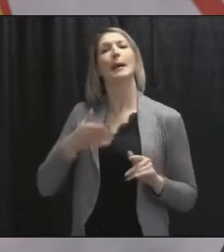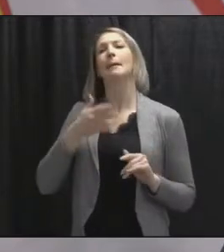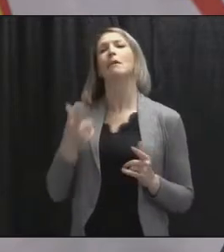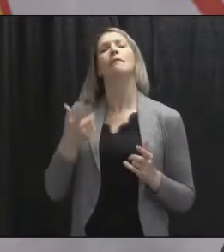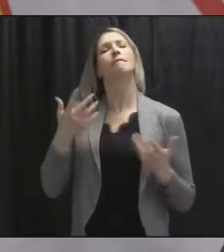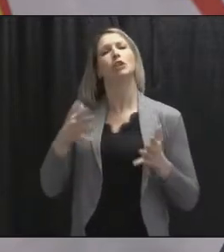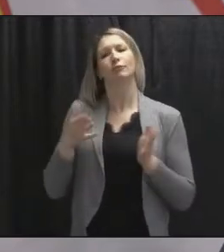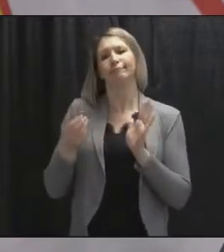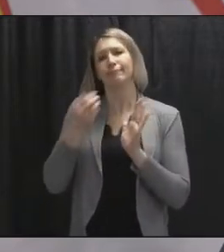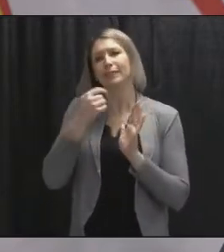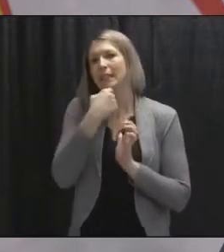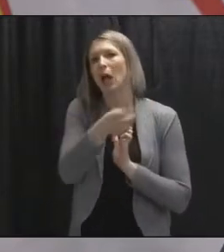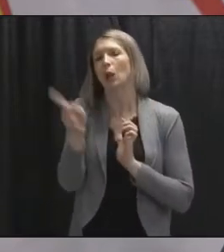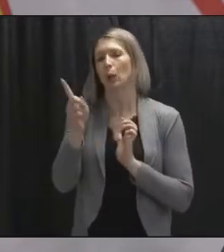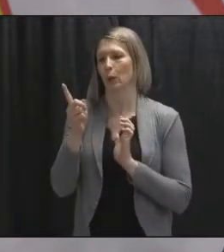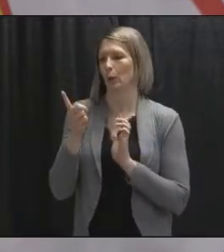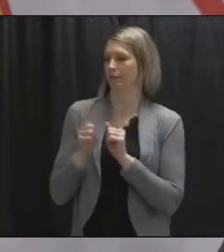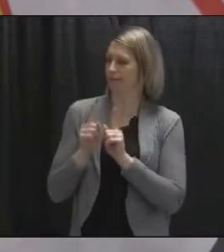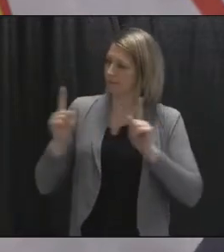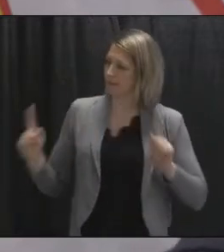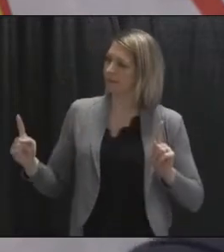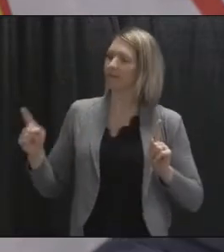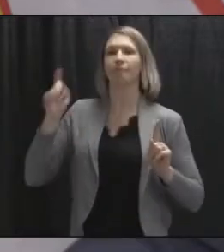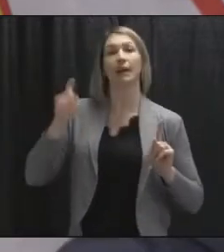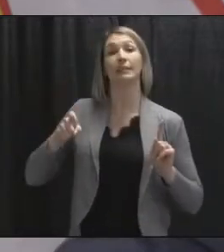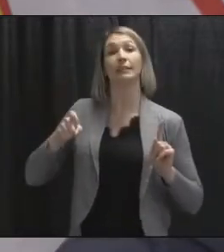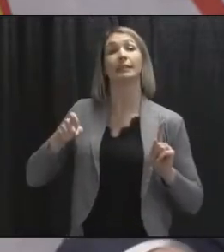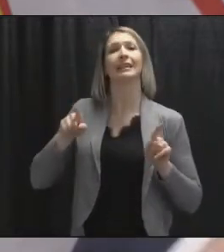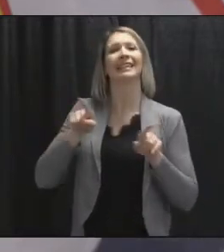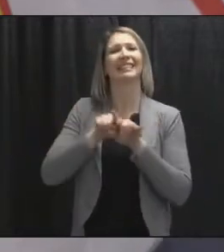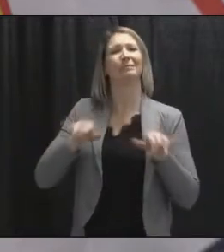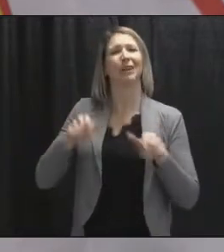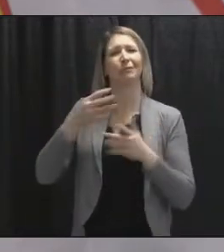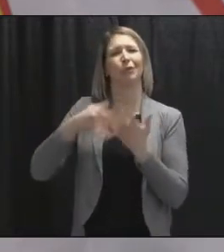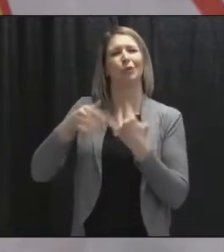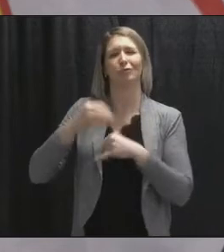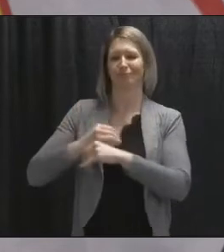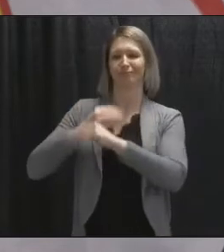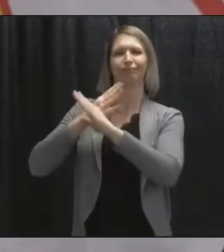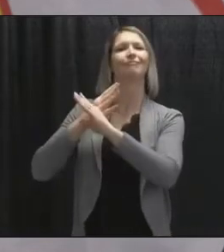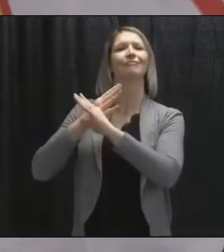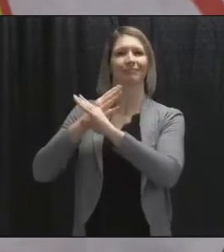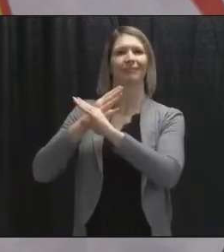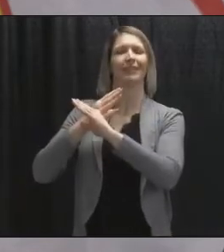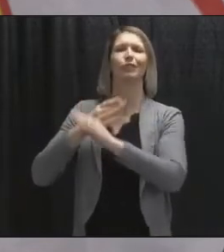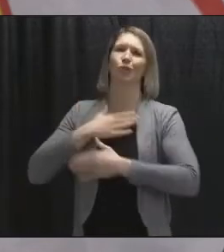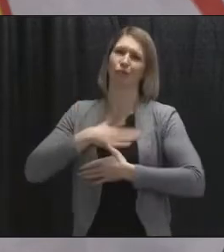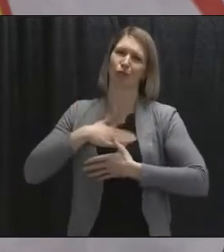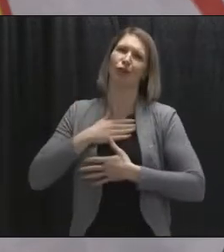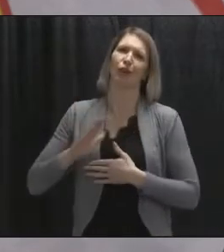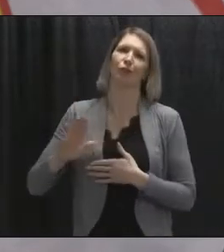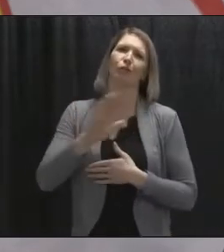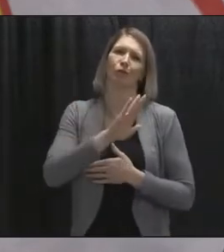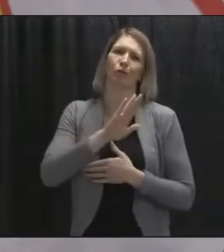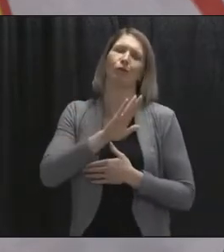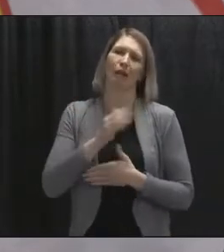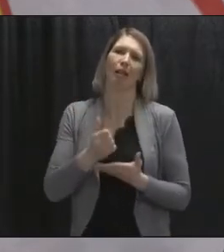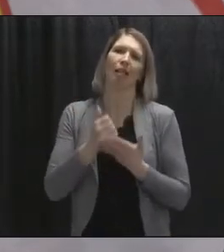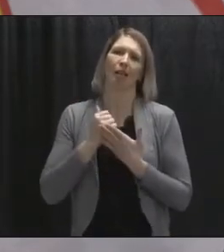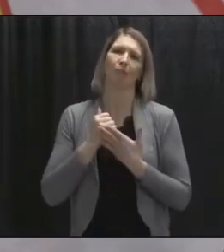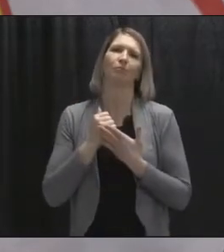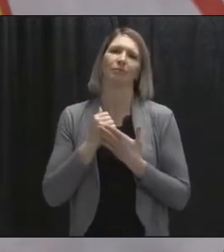apart. So I appreciate your efforts to flatten the curve. Newfoundlanders and Labradorians have weathered